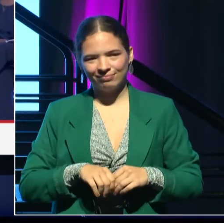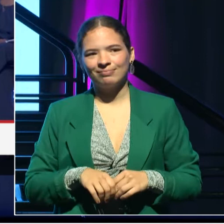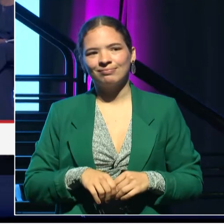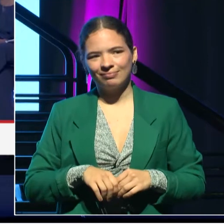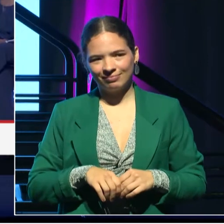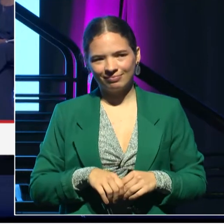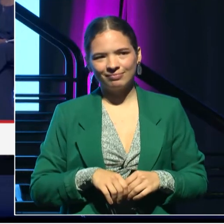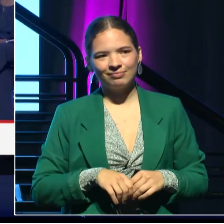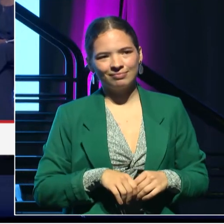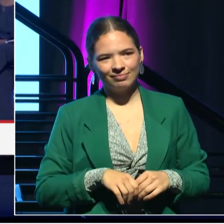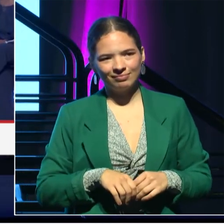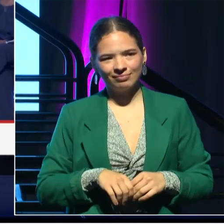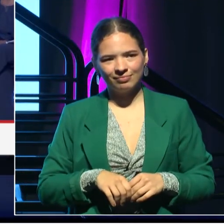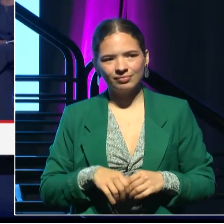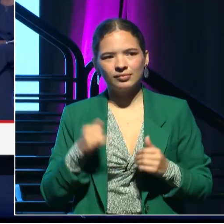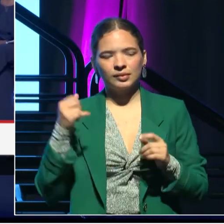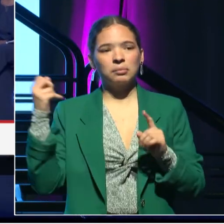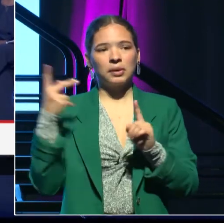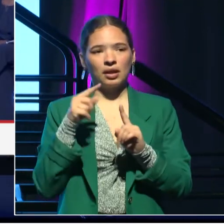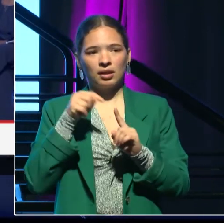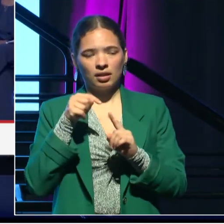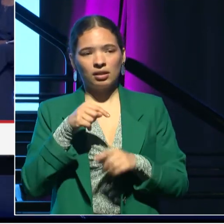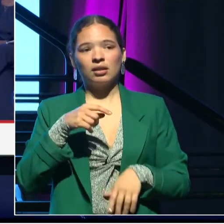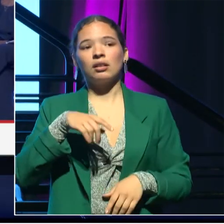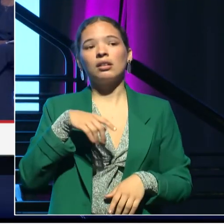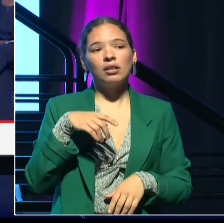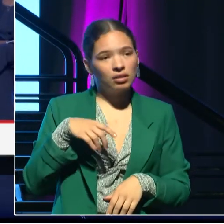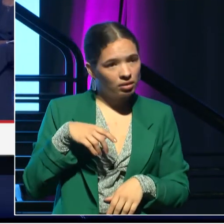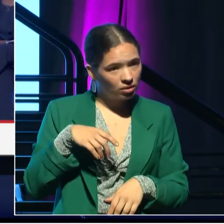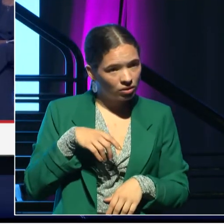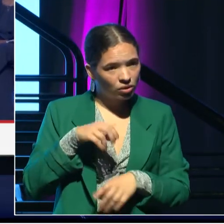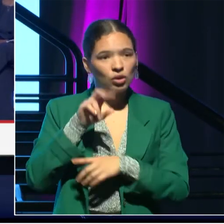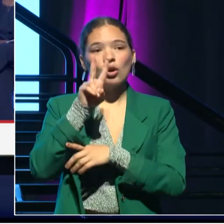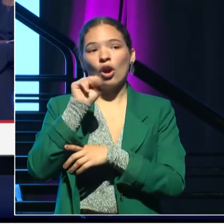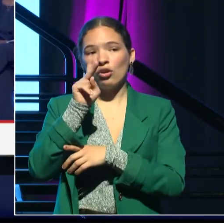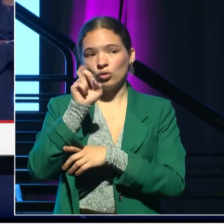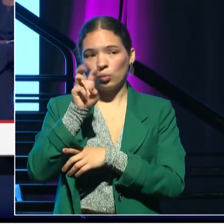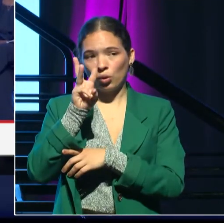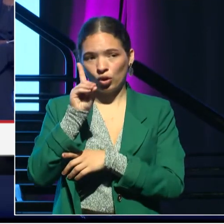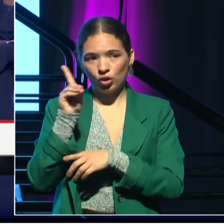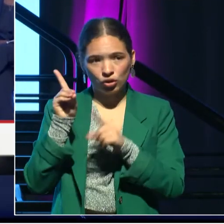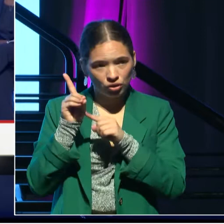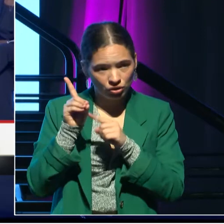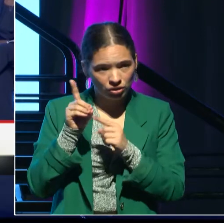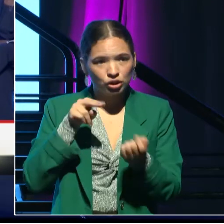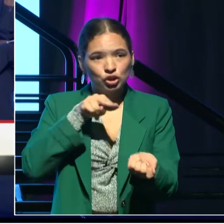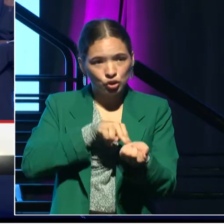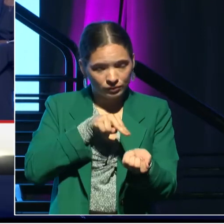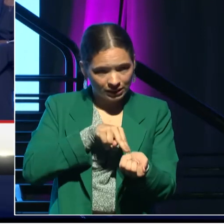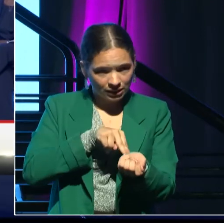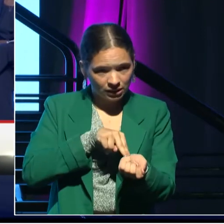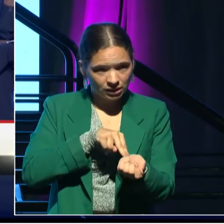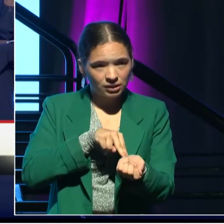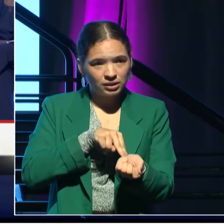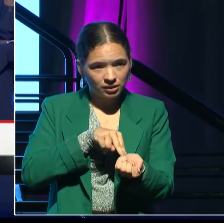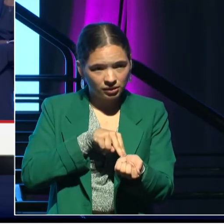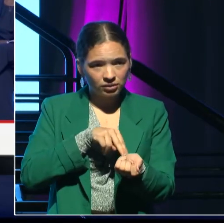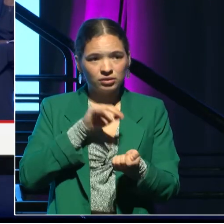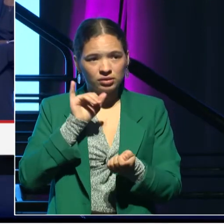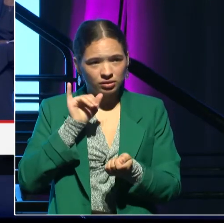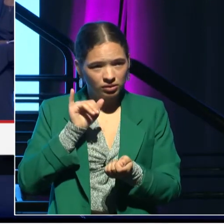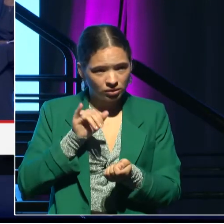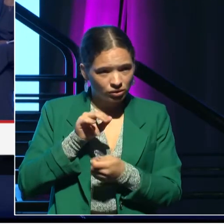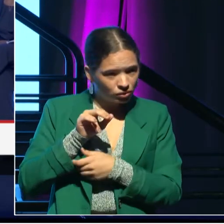I want to come back to you, Congresswoman Underwood. You are also a registered nurse. So as a registered nurse and as someone who represents the great state